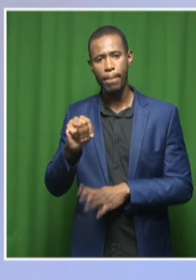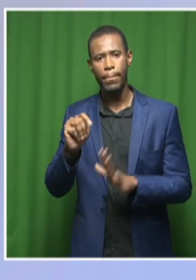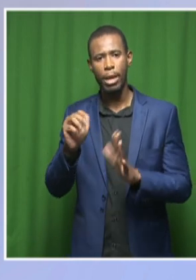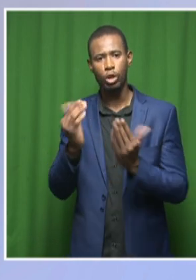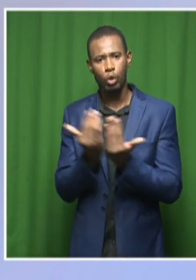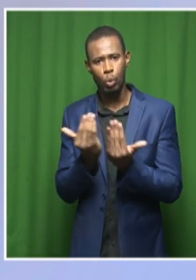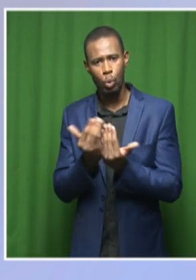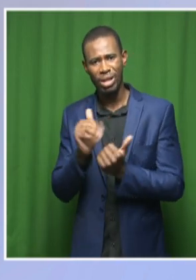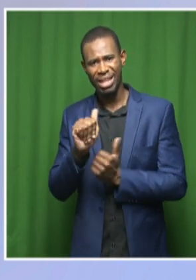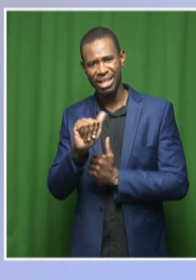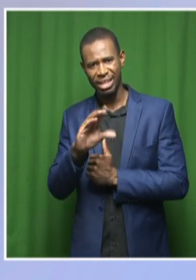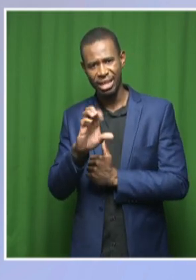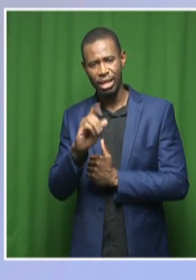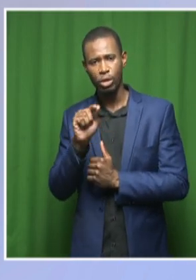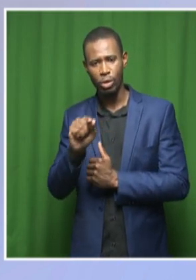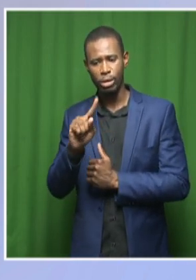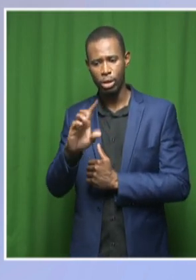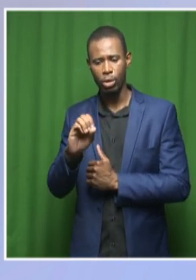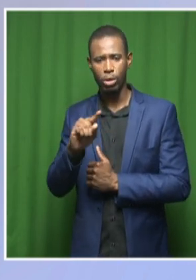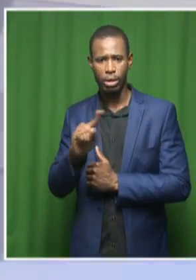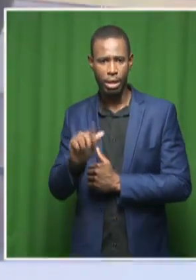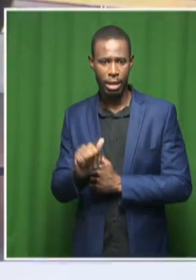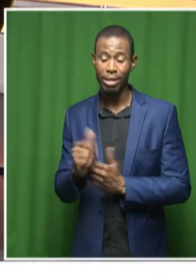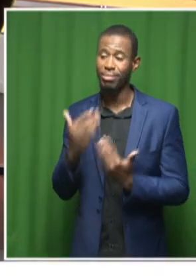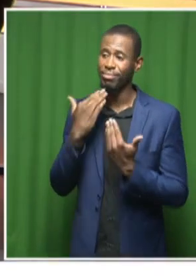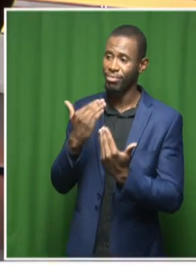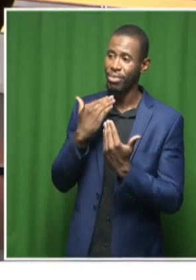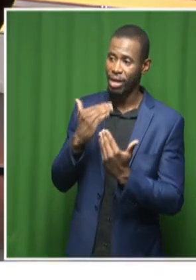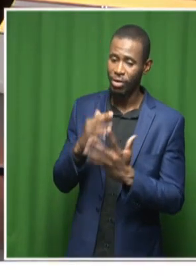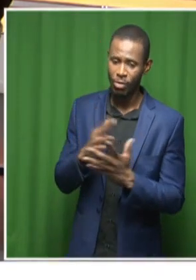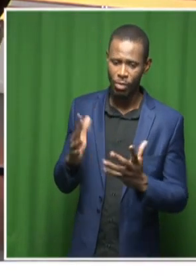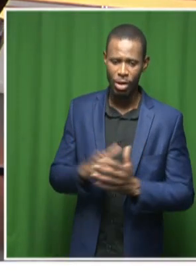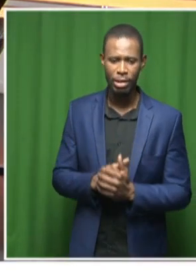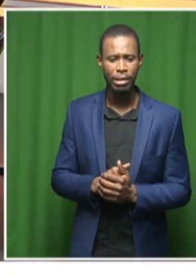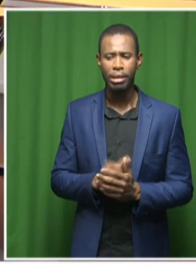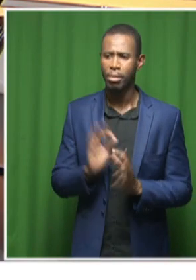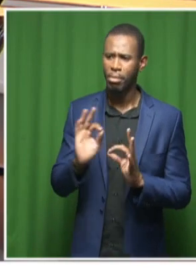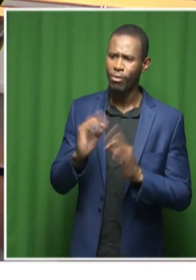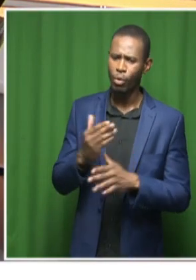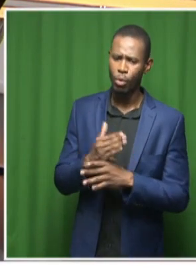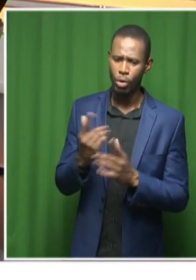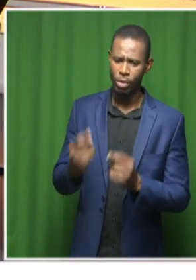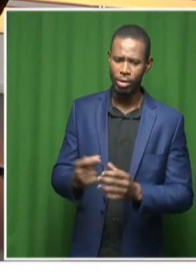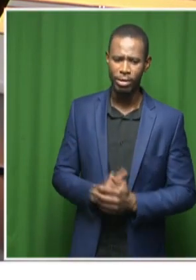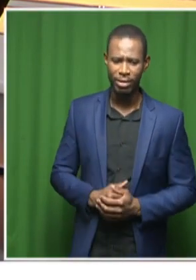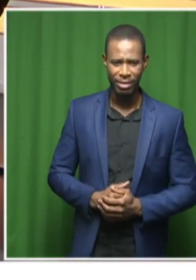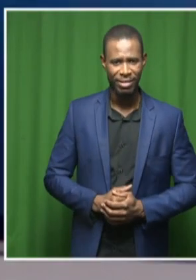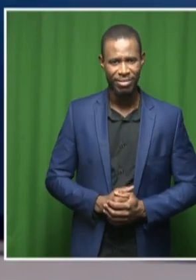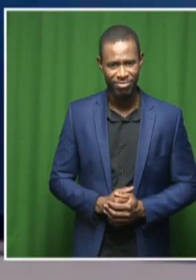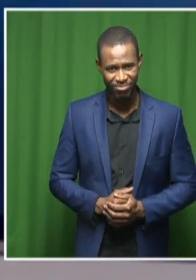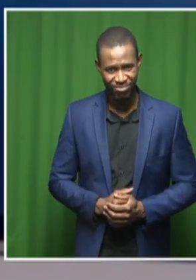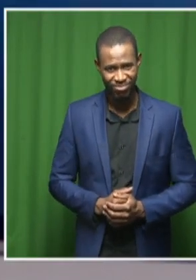www.lemacademy.co.za. Okay. Thato, great chatting to you, man. All the best, eh? Thank you very much. Great work you guys are doing there. Well, we just spoke